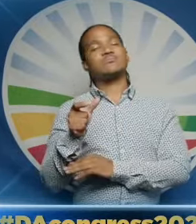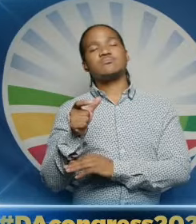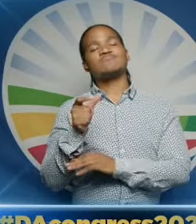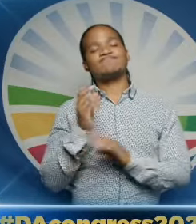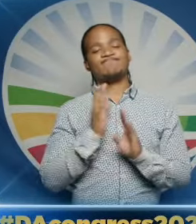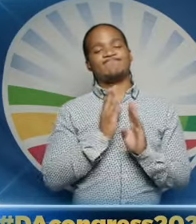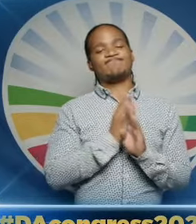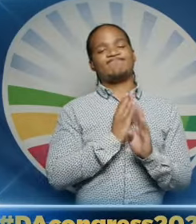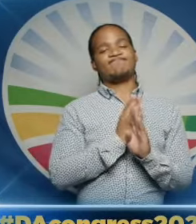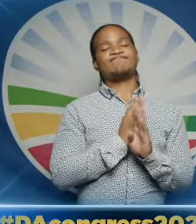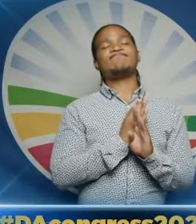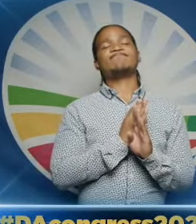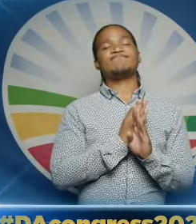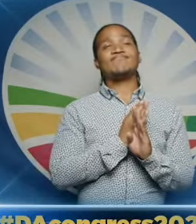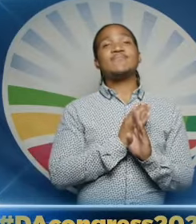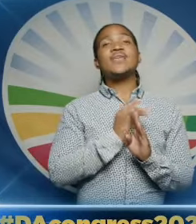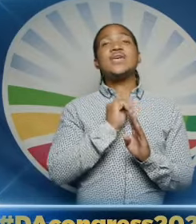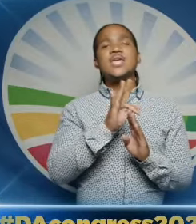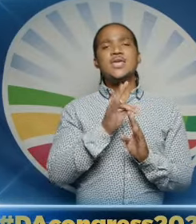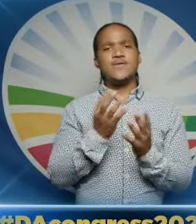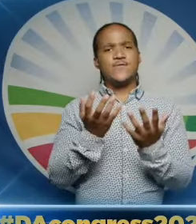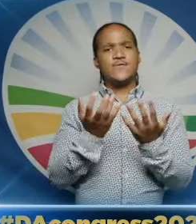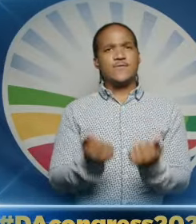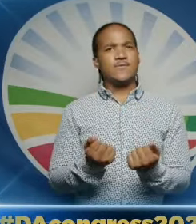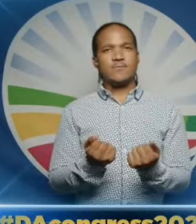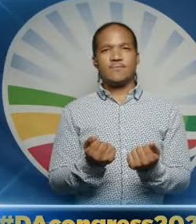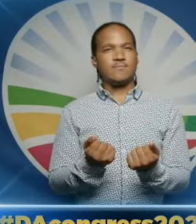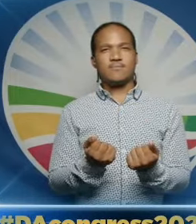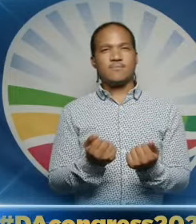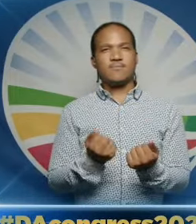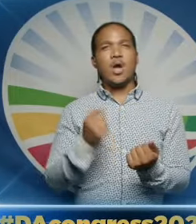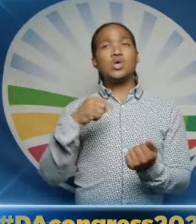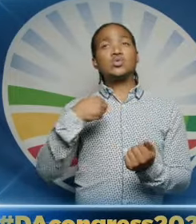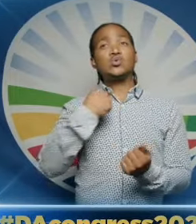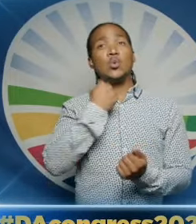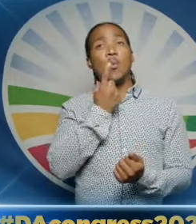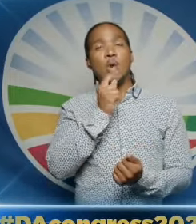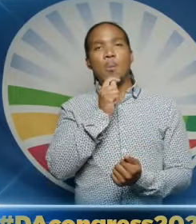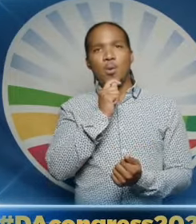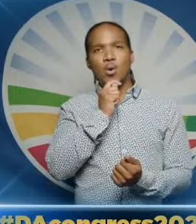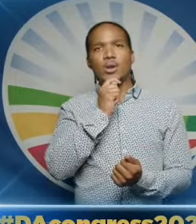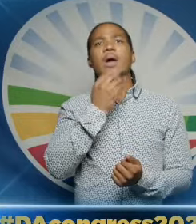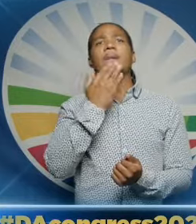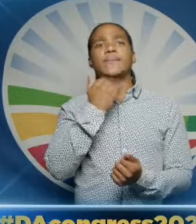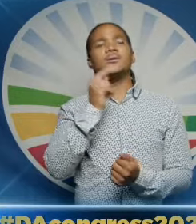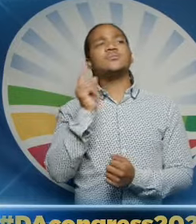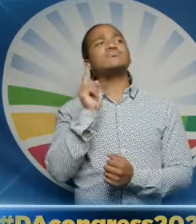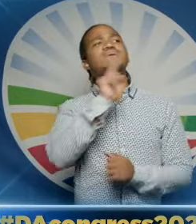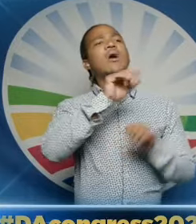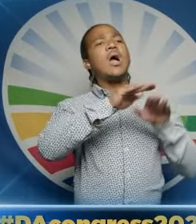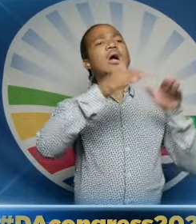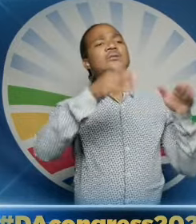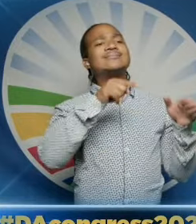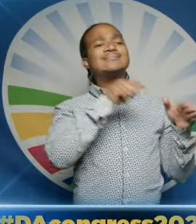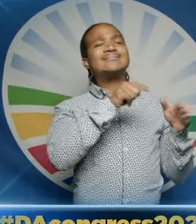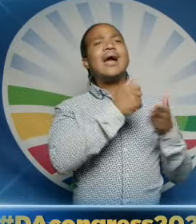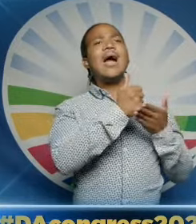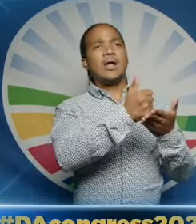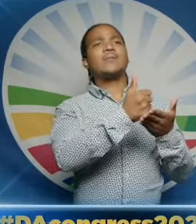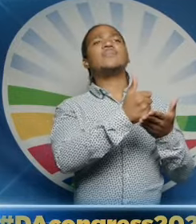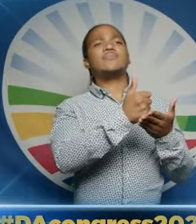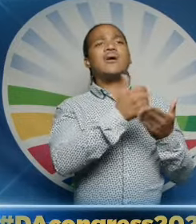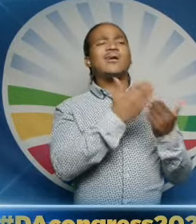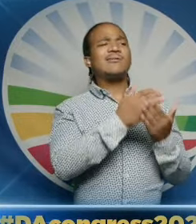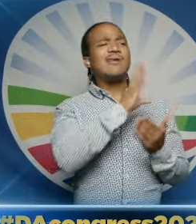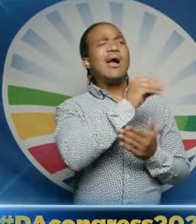did not receive a code by 6:10 tomorrow morning, please go to the voting help desk, which is situated